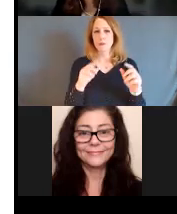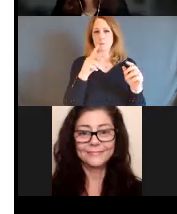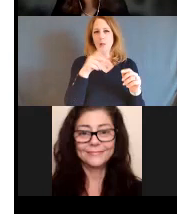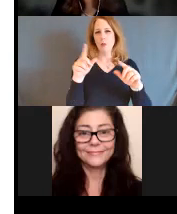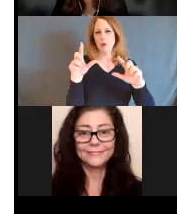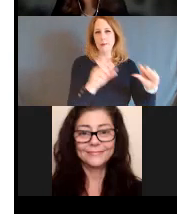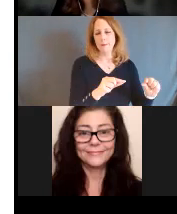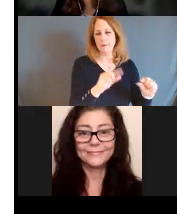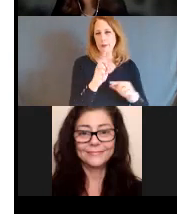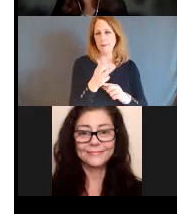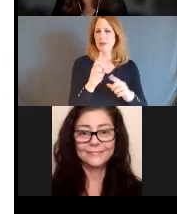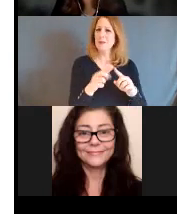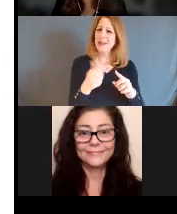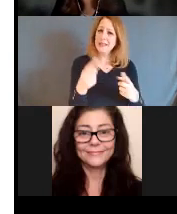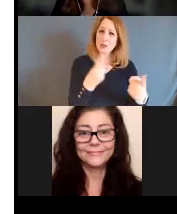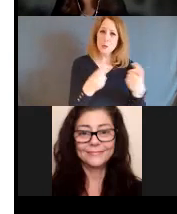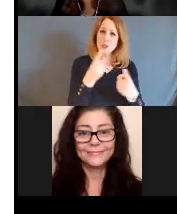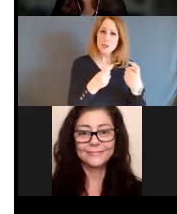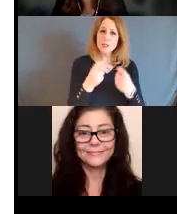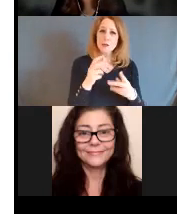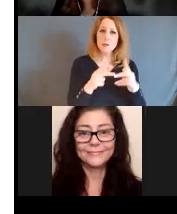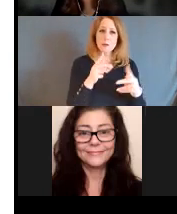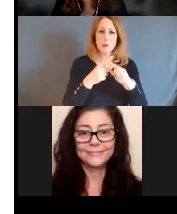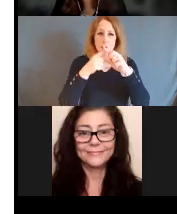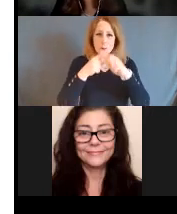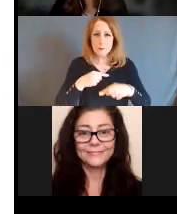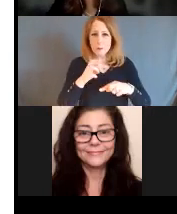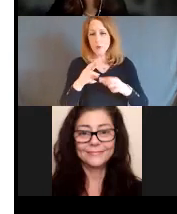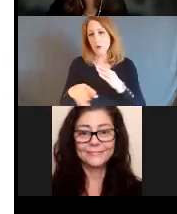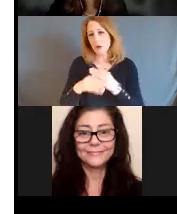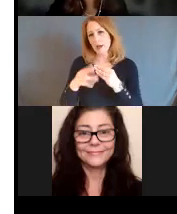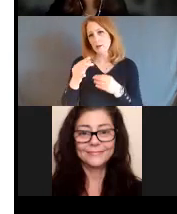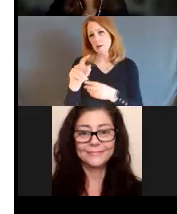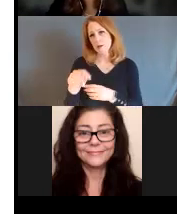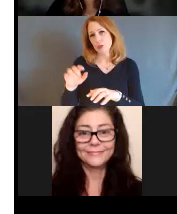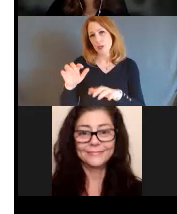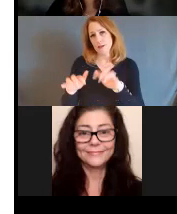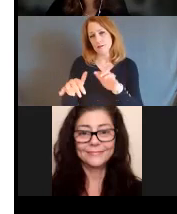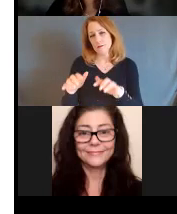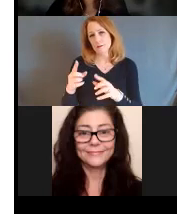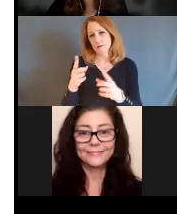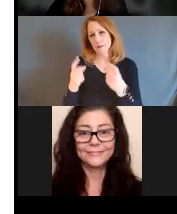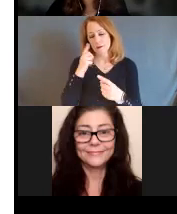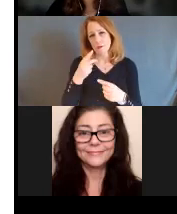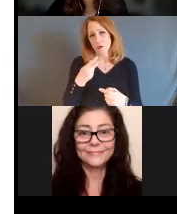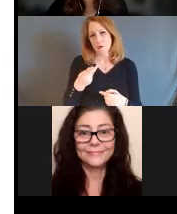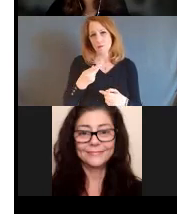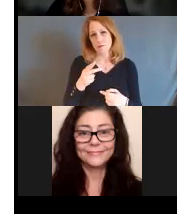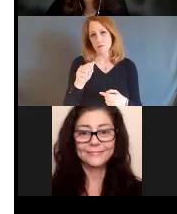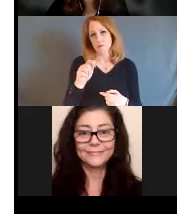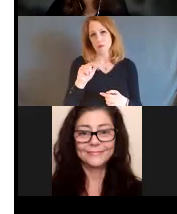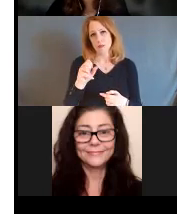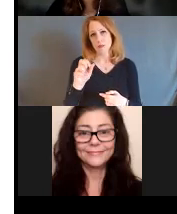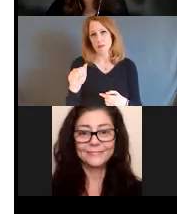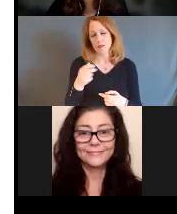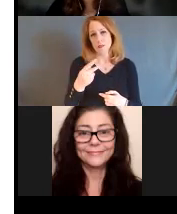any questions if people want to come off mute or put any questions in the chat for Alyssa and I at the end of this